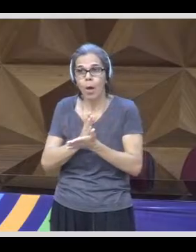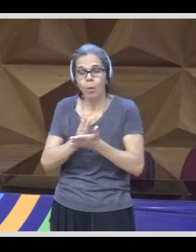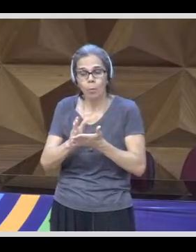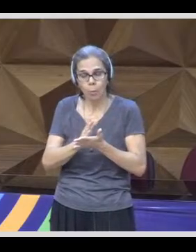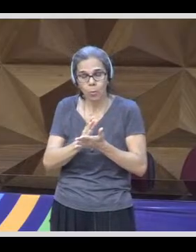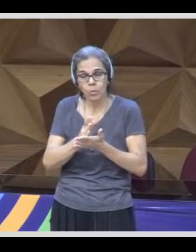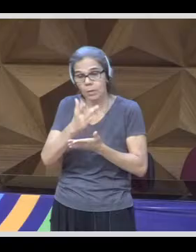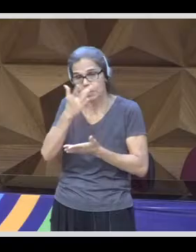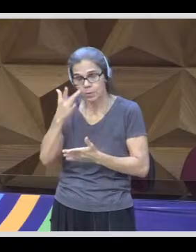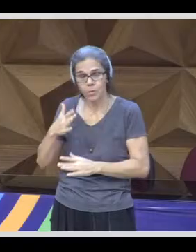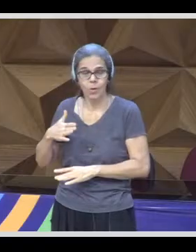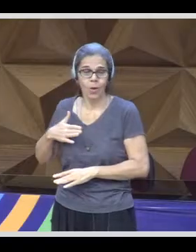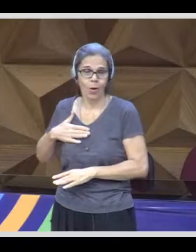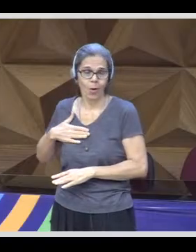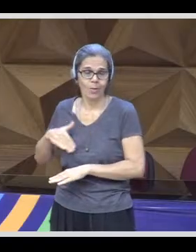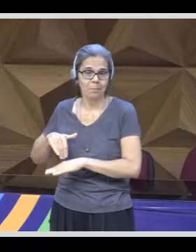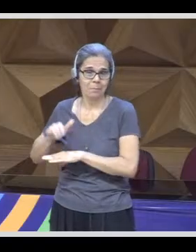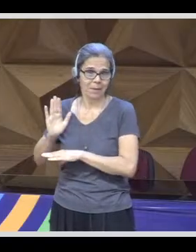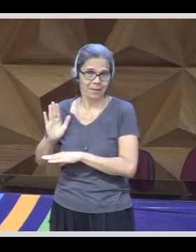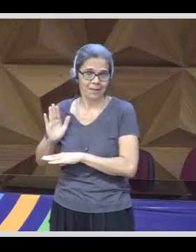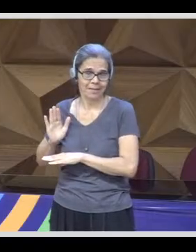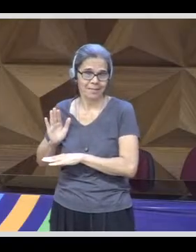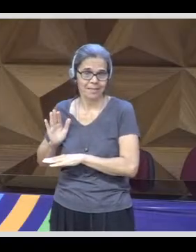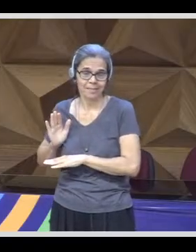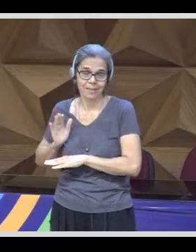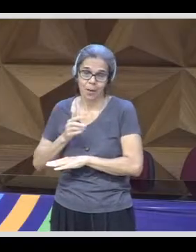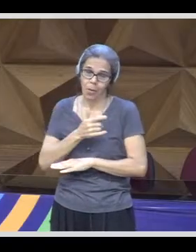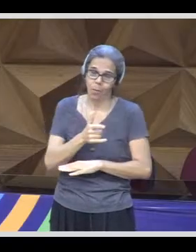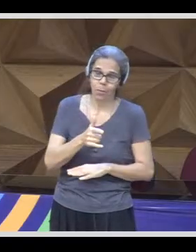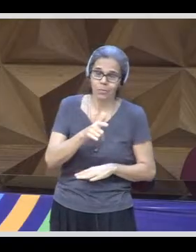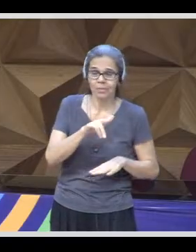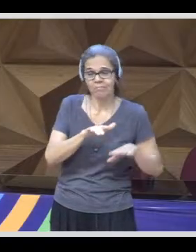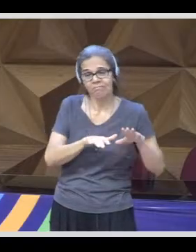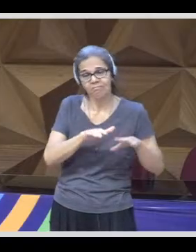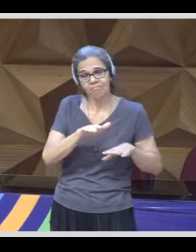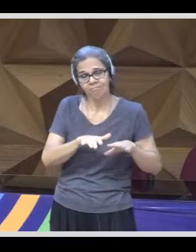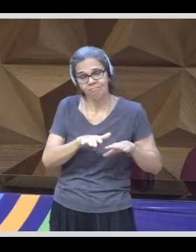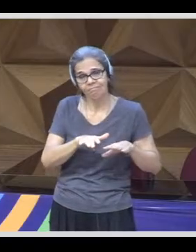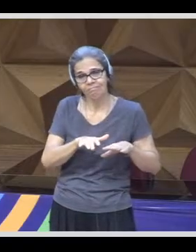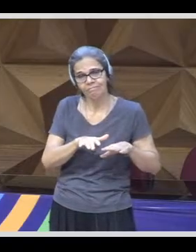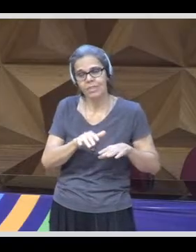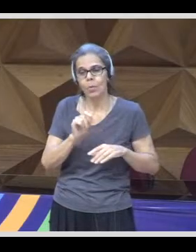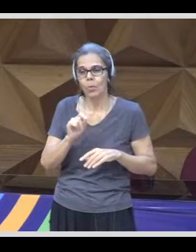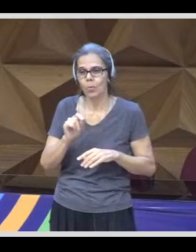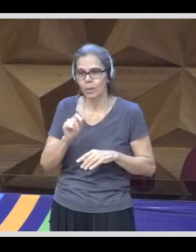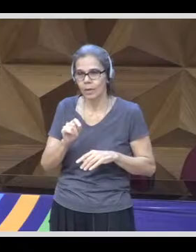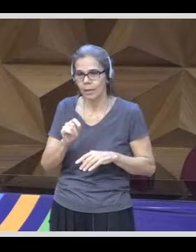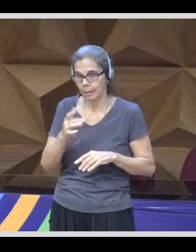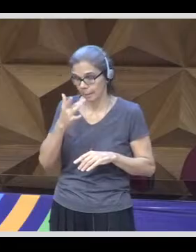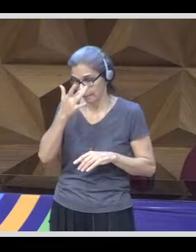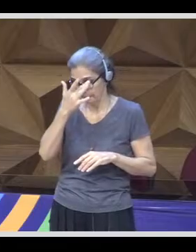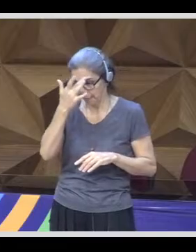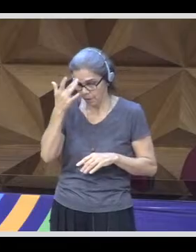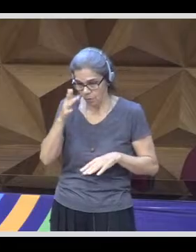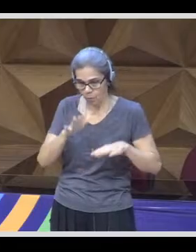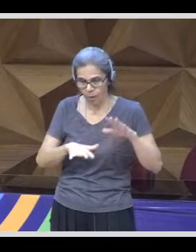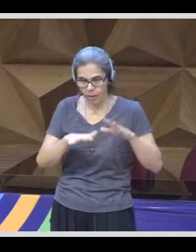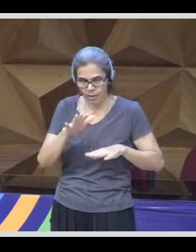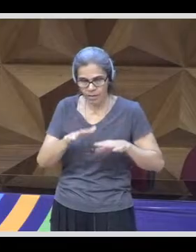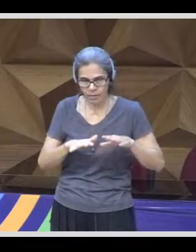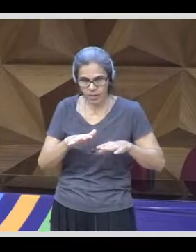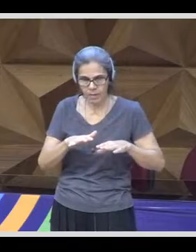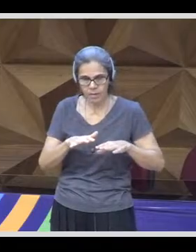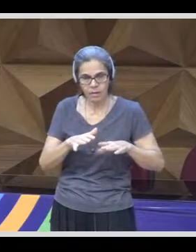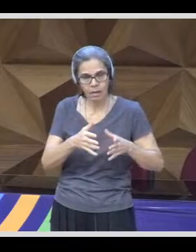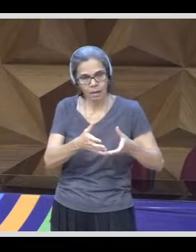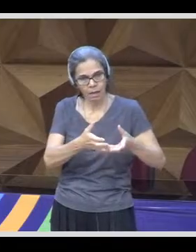chances are that two people will share the same content without coordination, multiple times, just because they stumble upon the